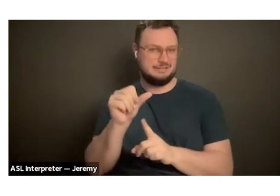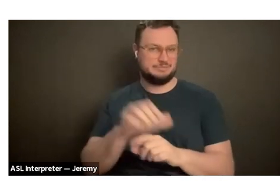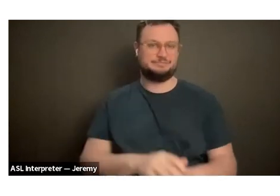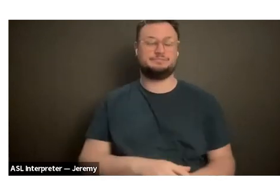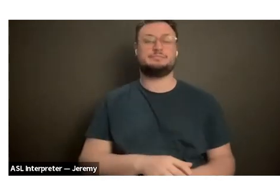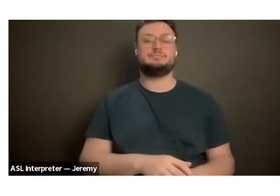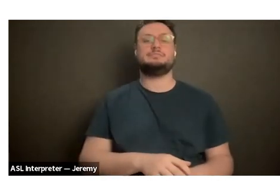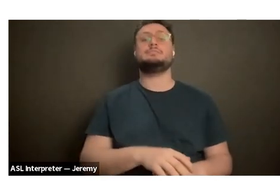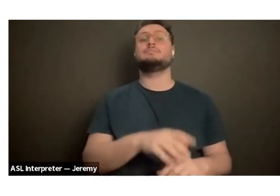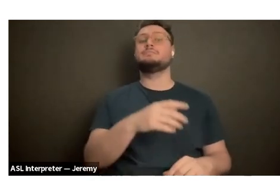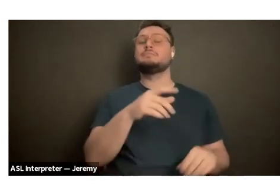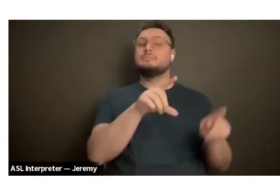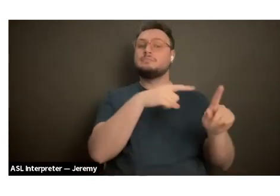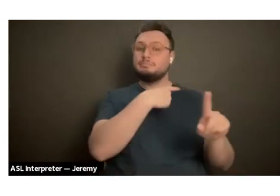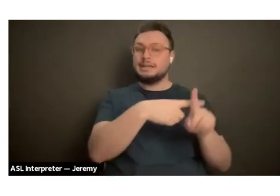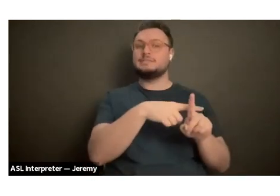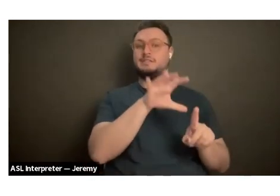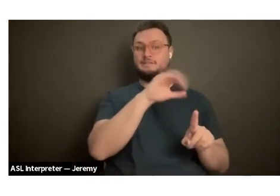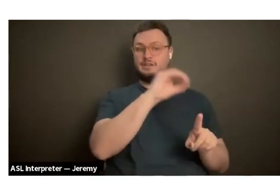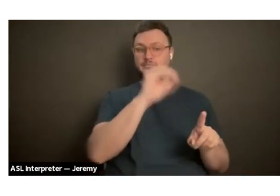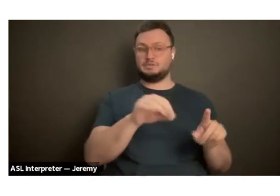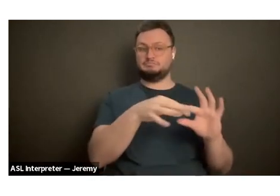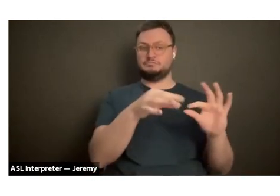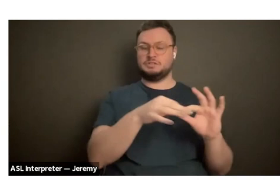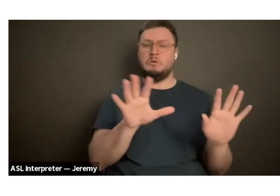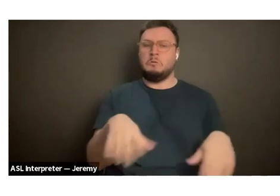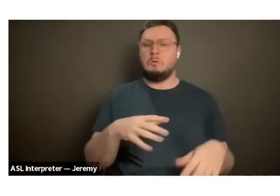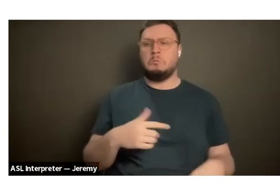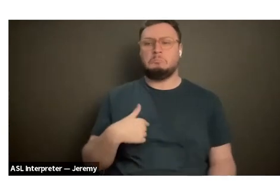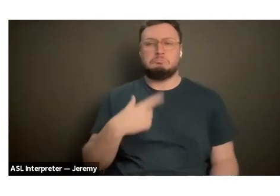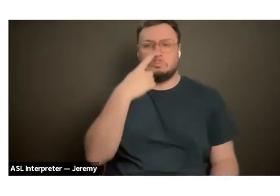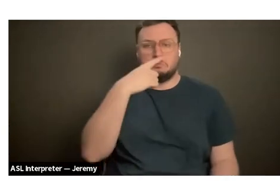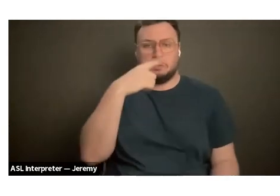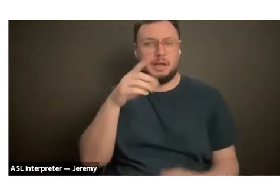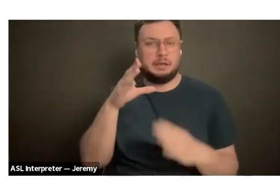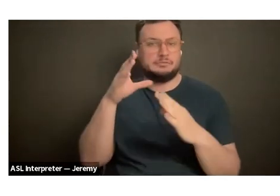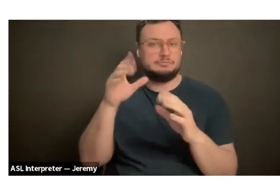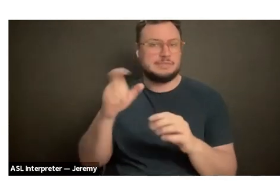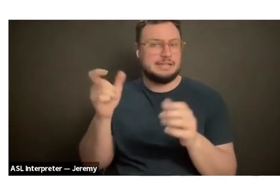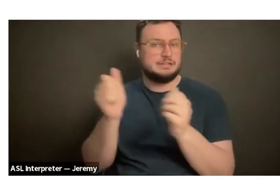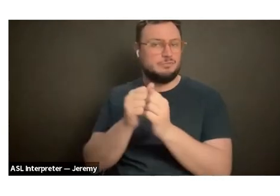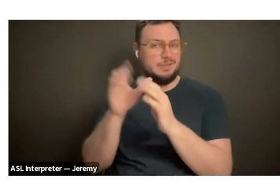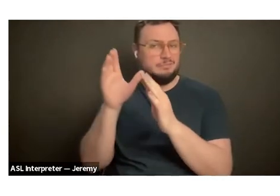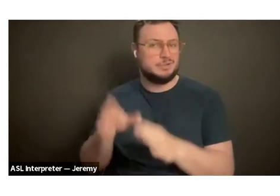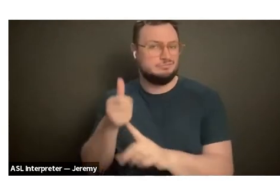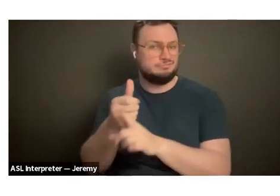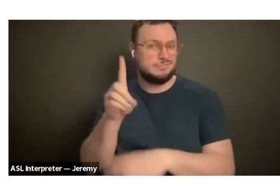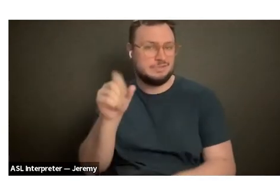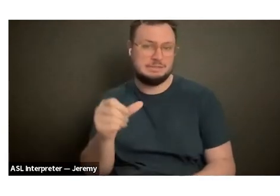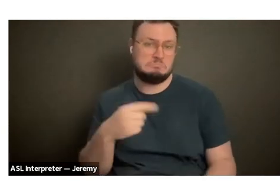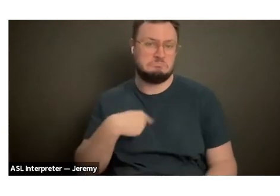50% wouldn't rule out the possibility. And an excerpt from the BuzzFeed article was published in